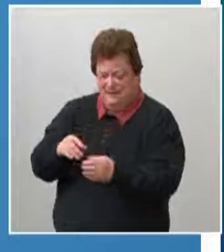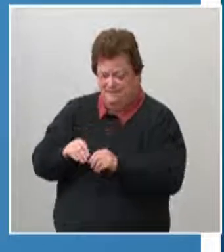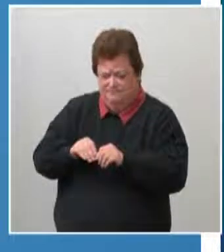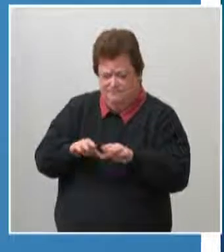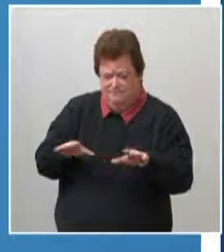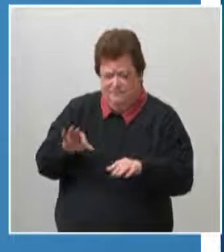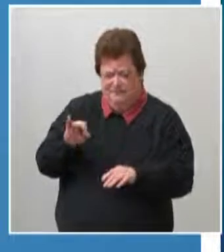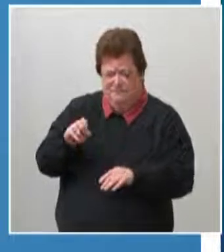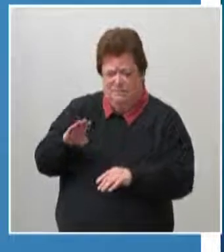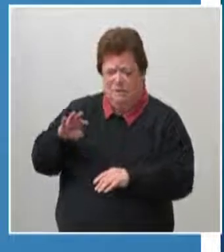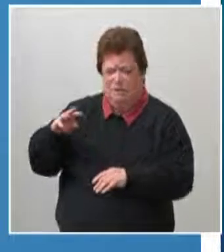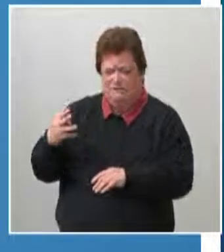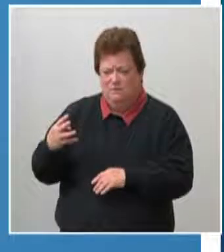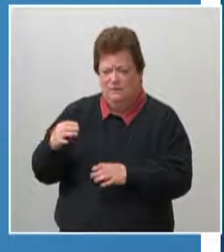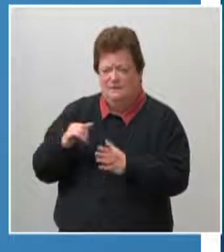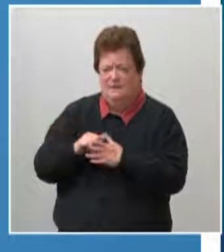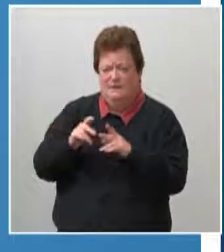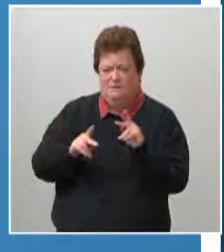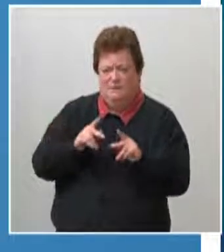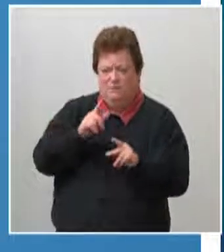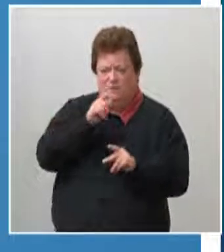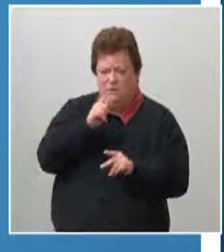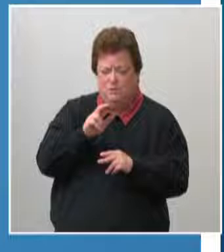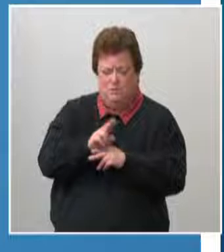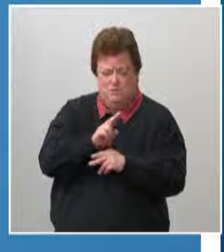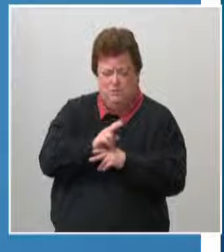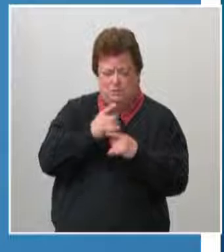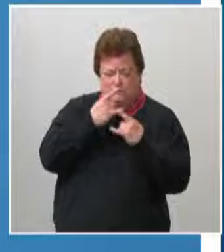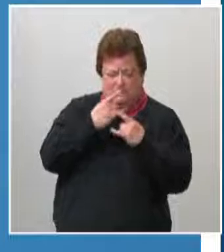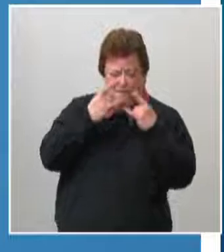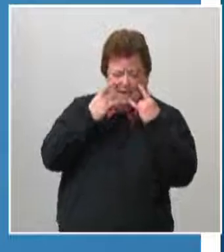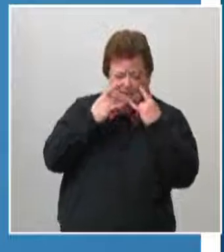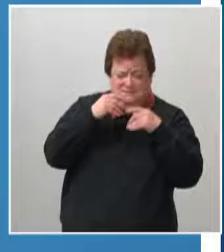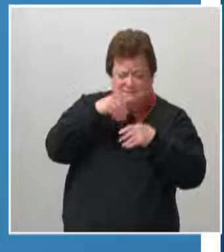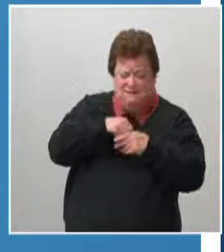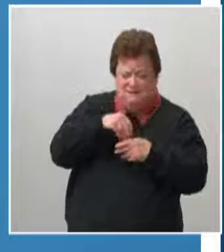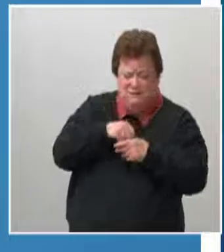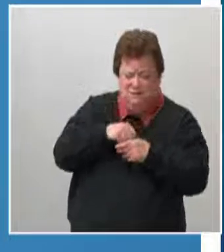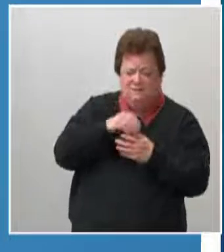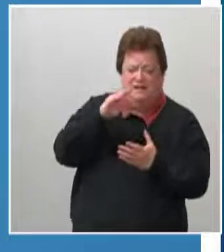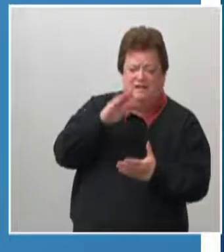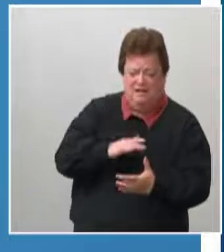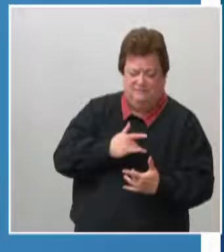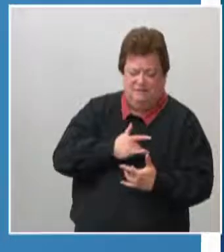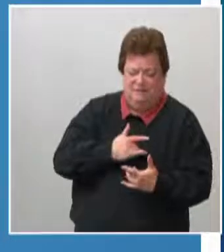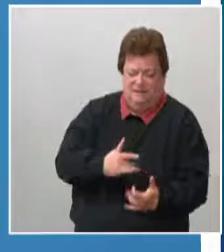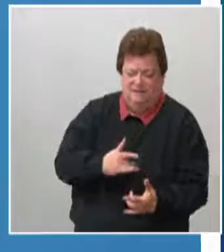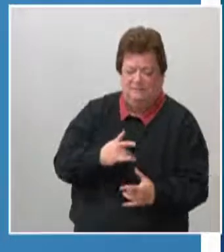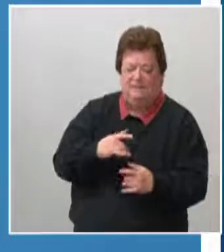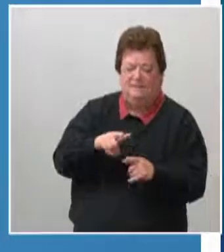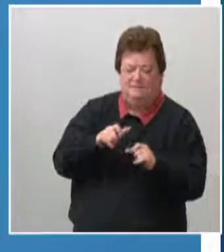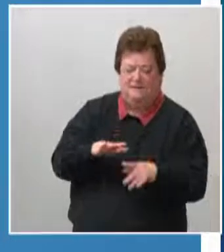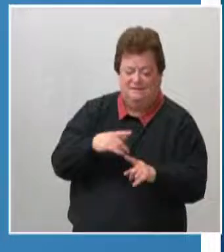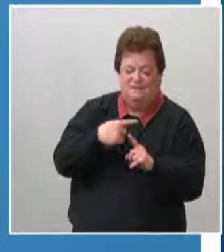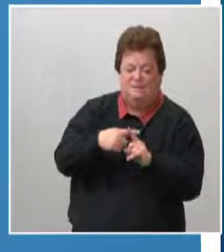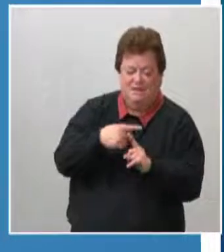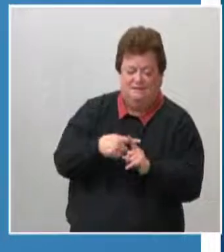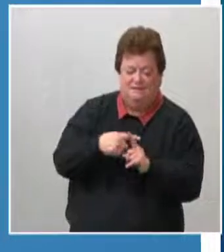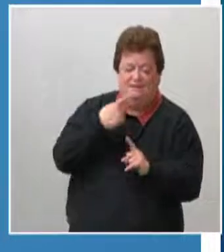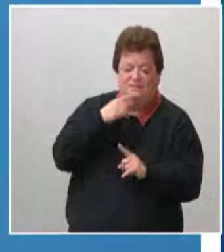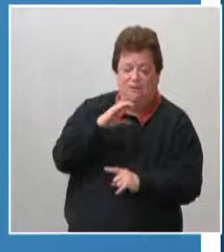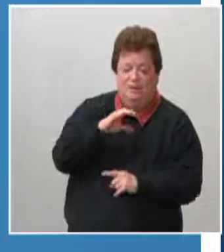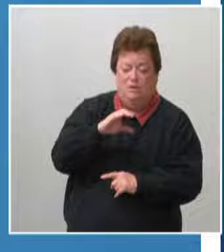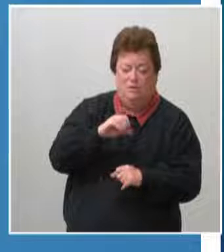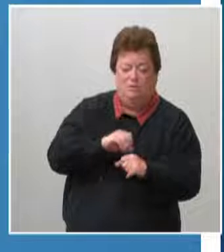4th showed that people who reported wearing a mask indoors were less likely to test positive for